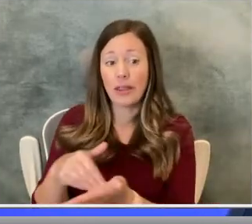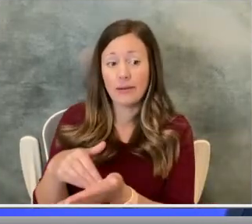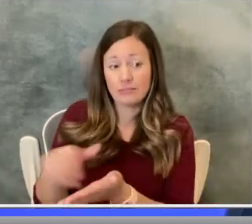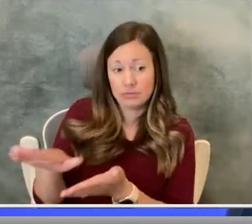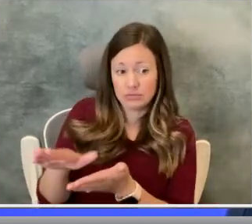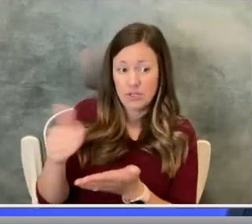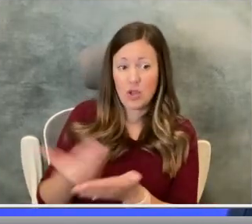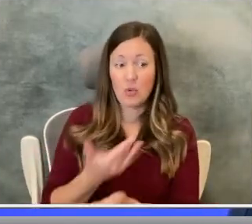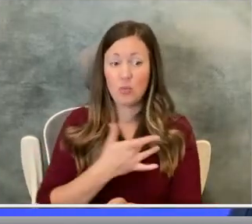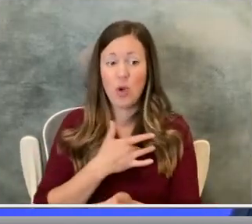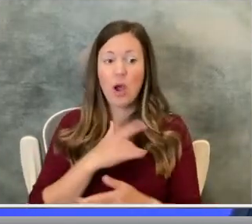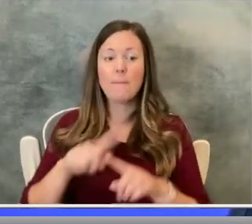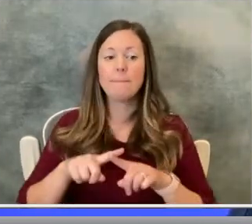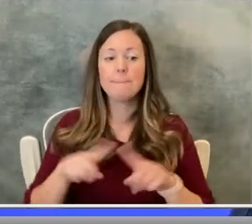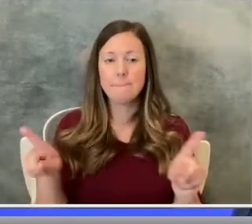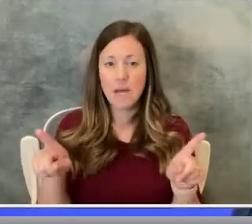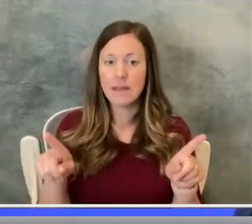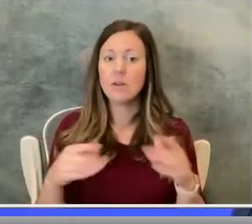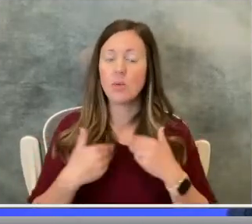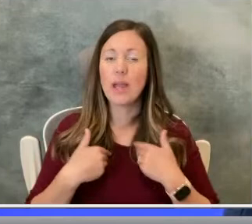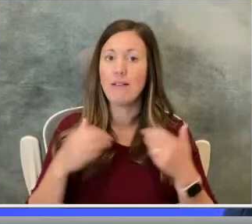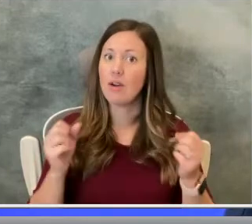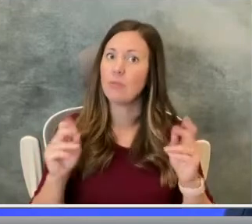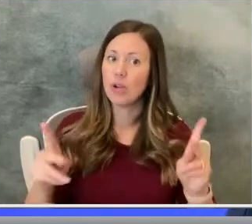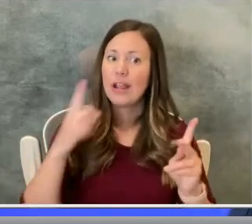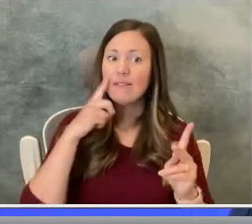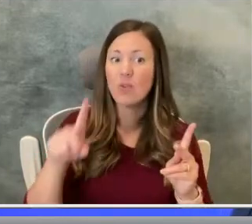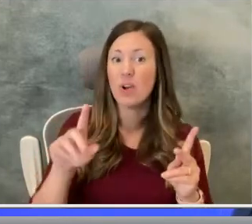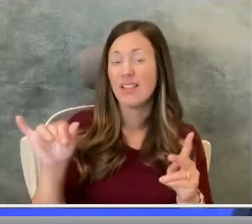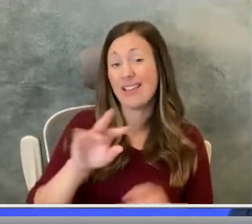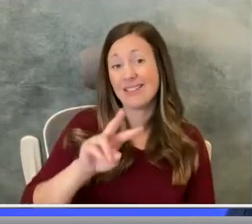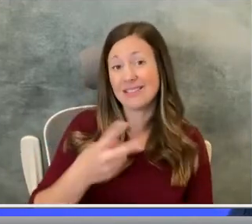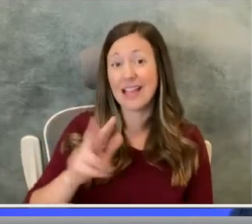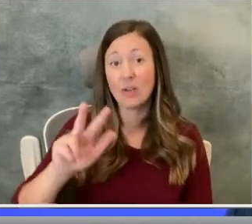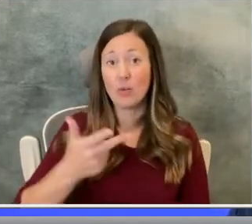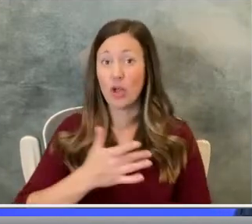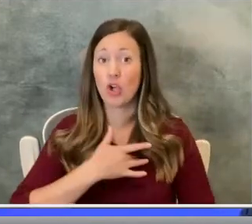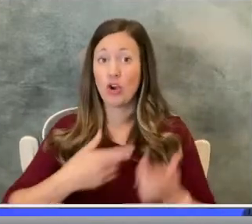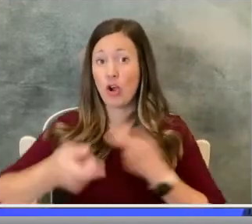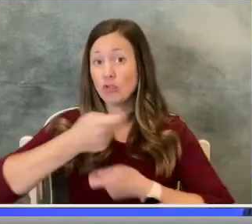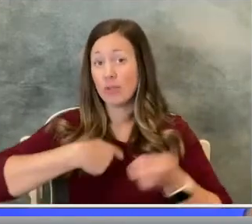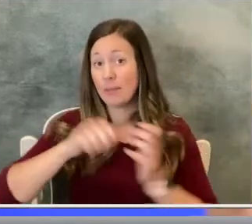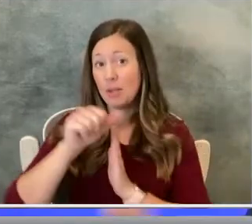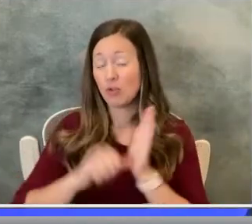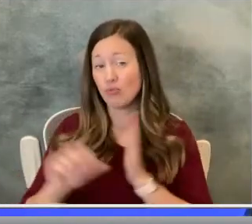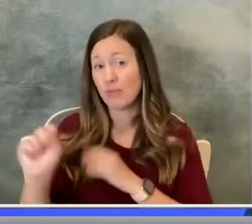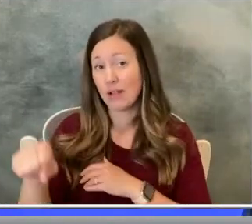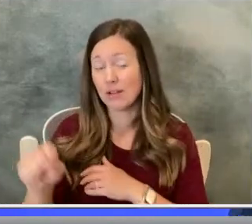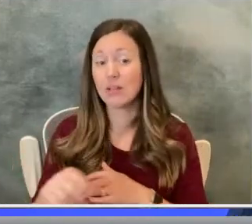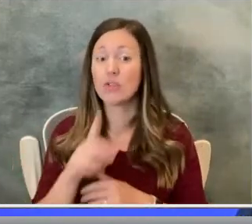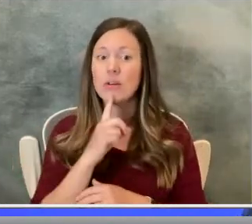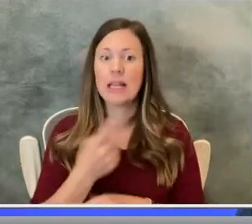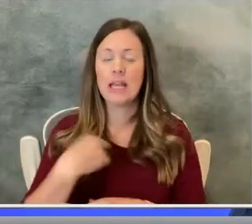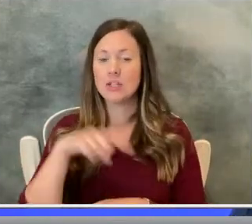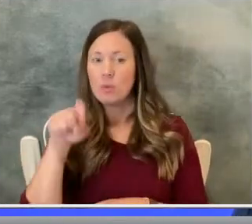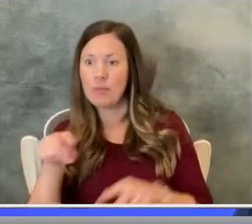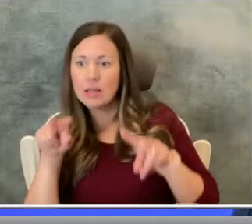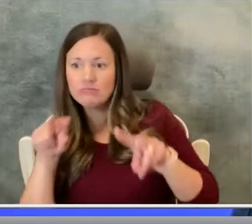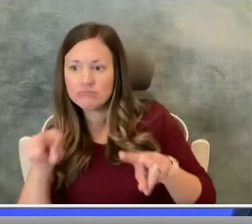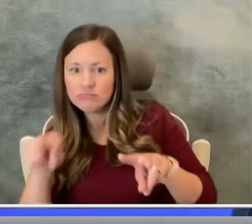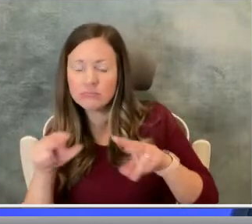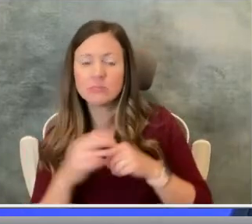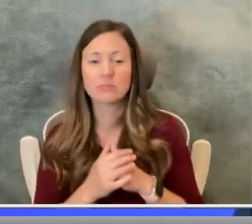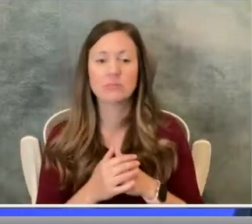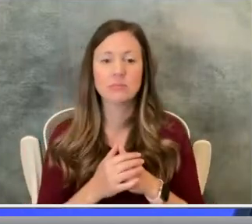heart transplants second and third time, and so we have to be vigilant with watching Williams'